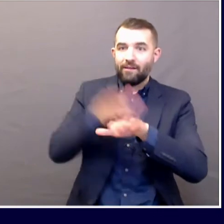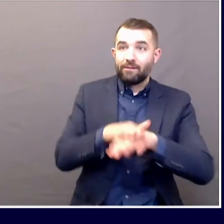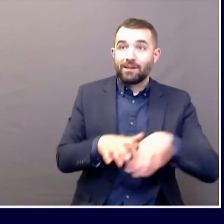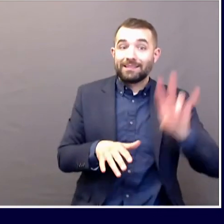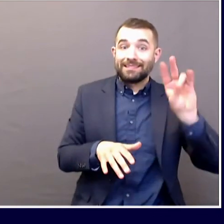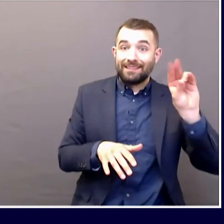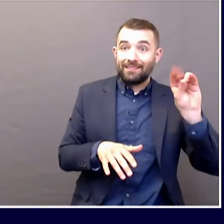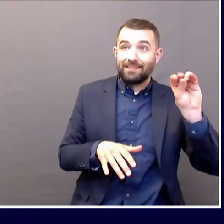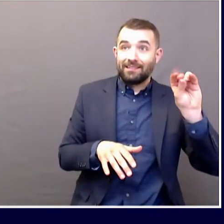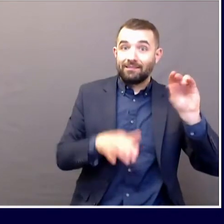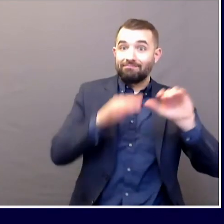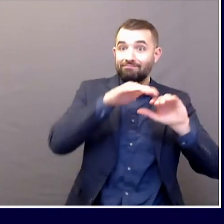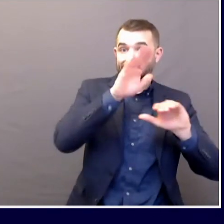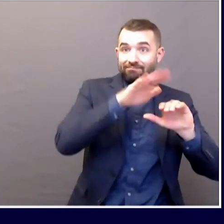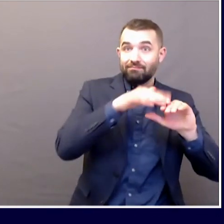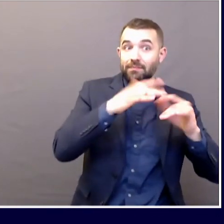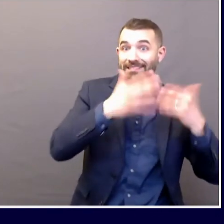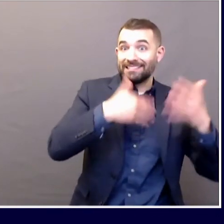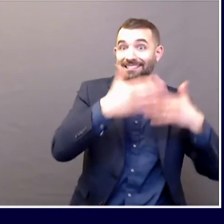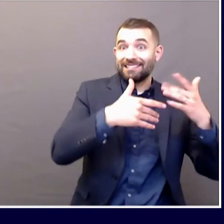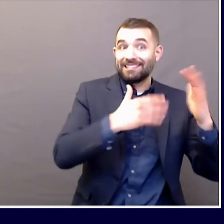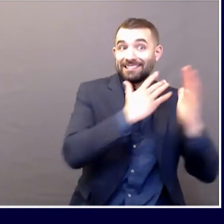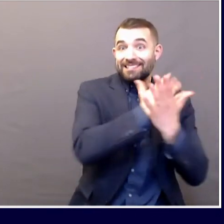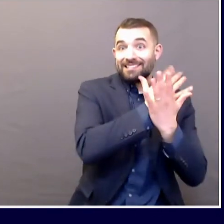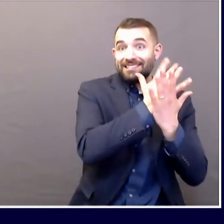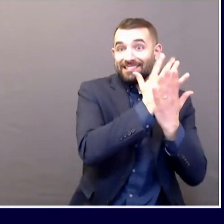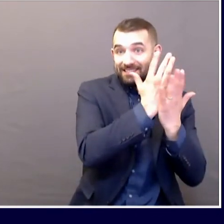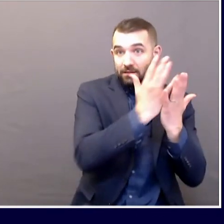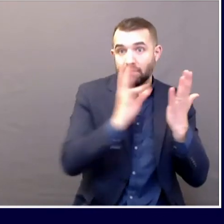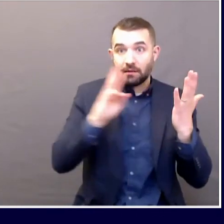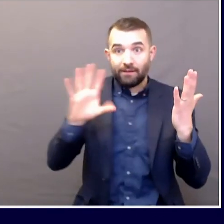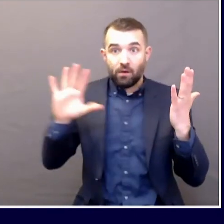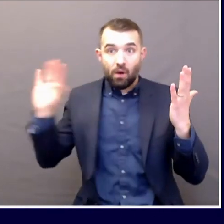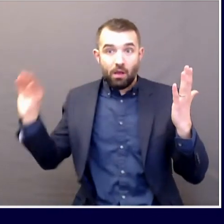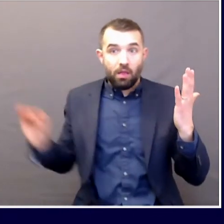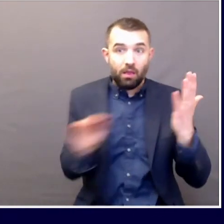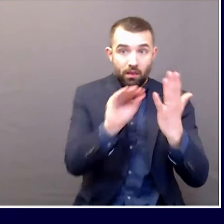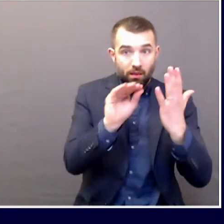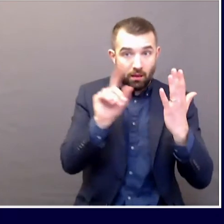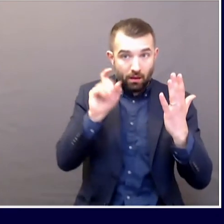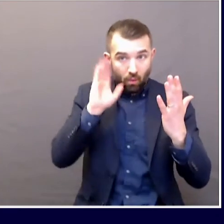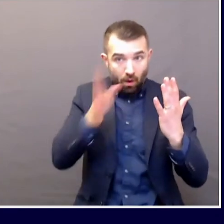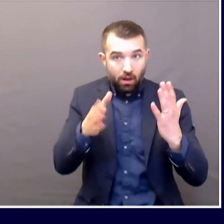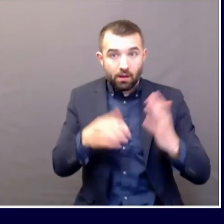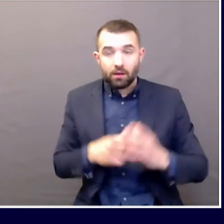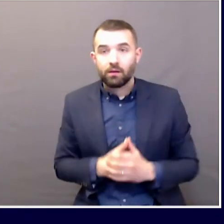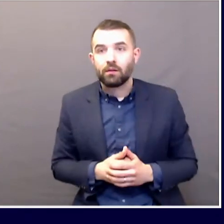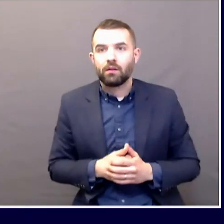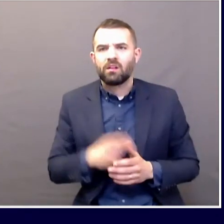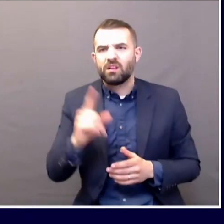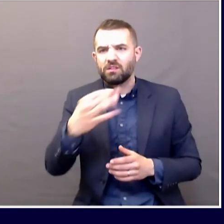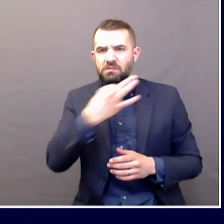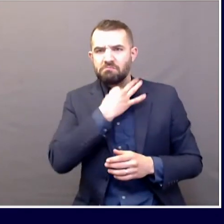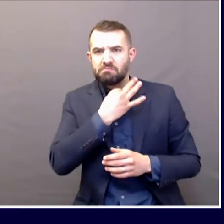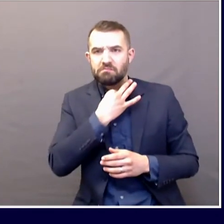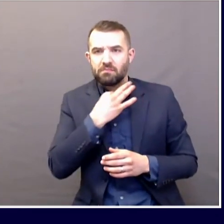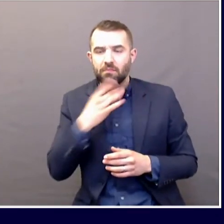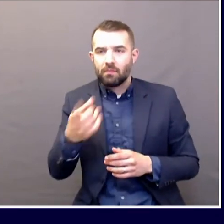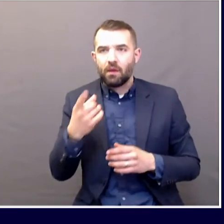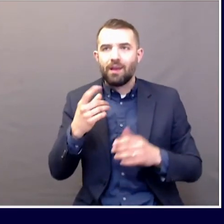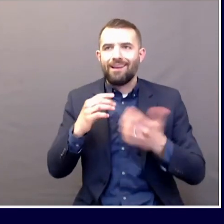vaccine. What's going to be done to make sure those people don't fall through the cracks once eligibility expands? Will they